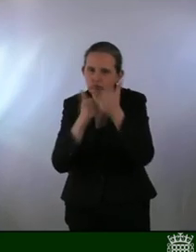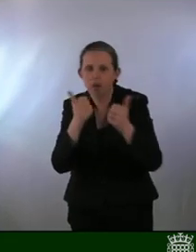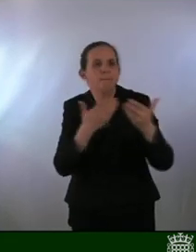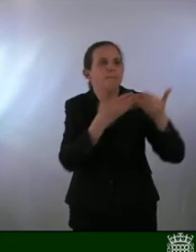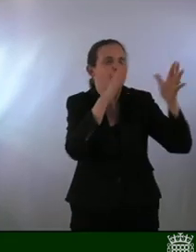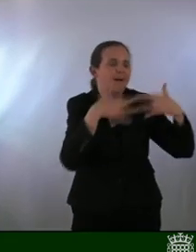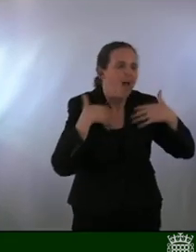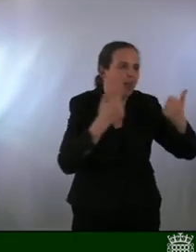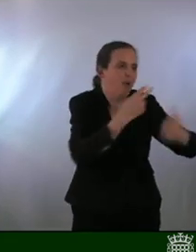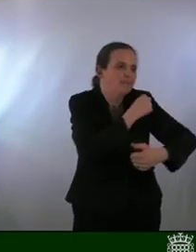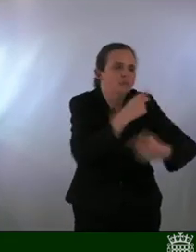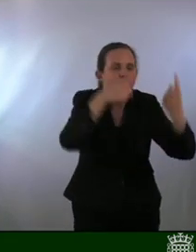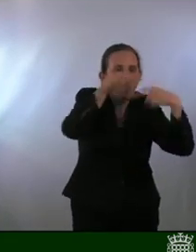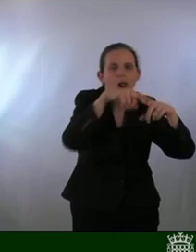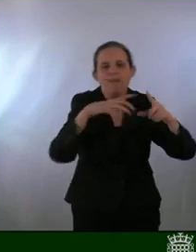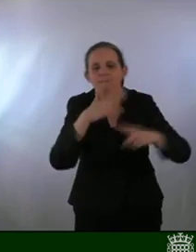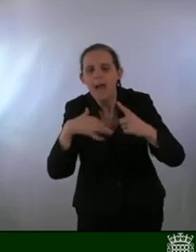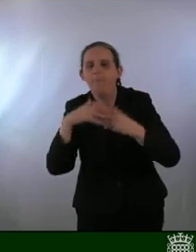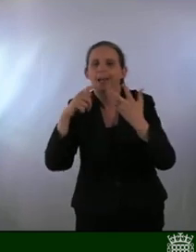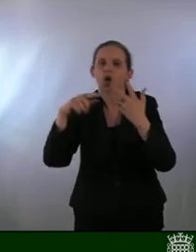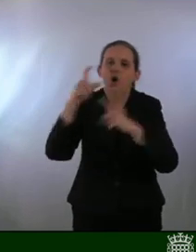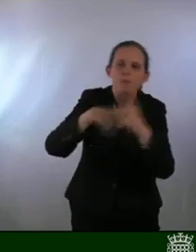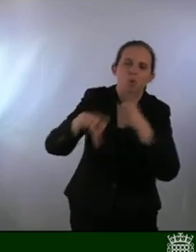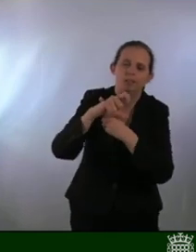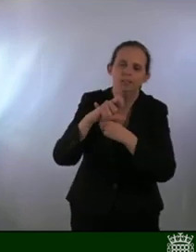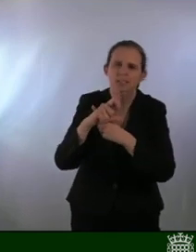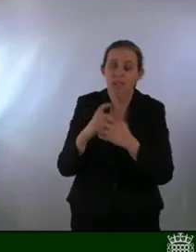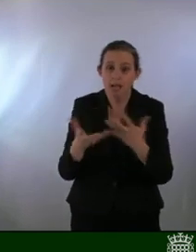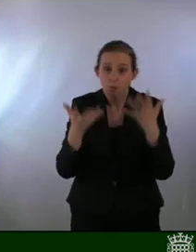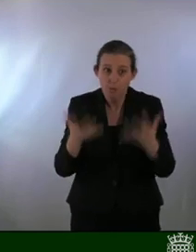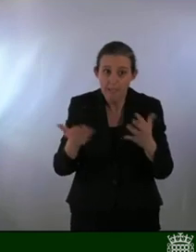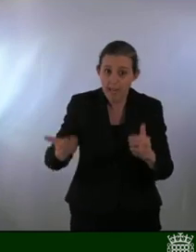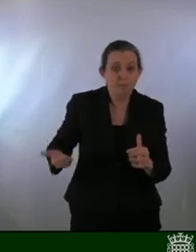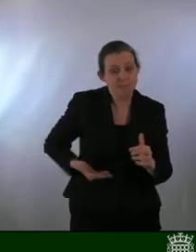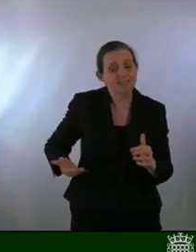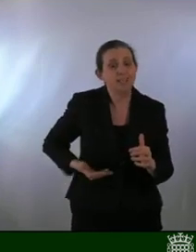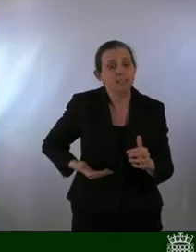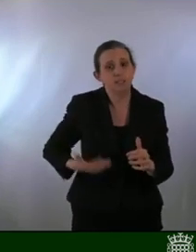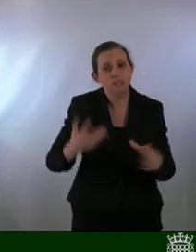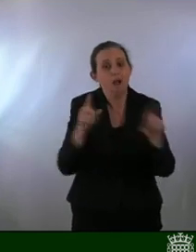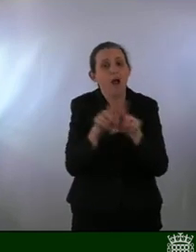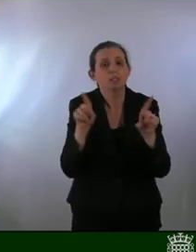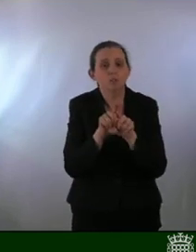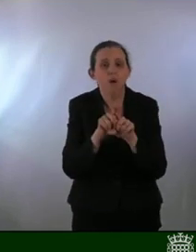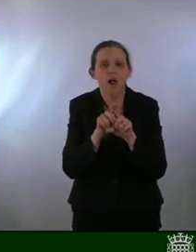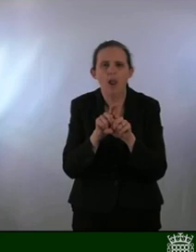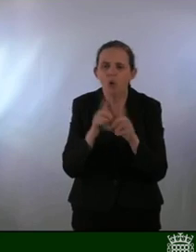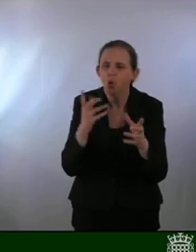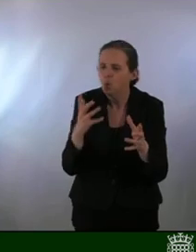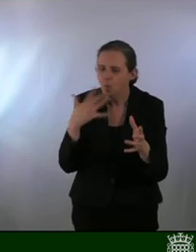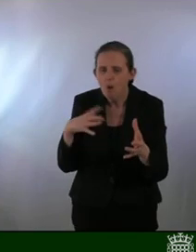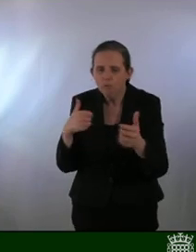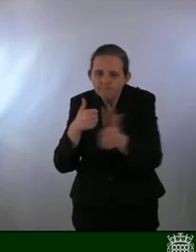course, families, communities, and today businesses that have heeded the call for ventilator